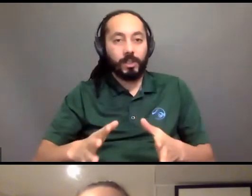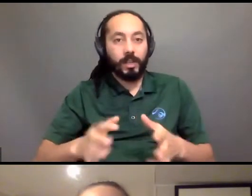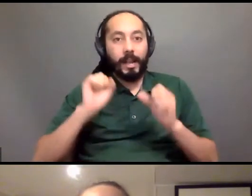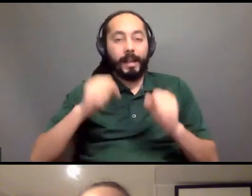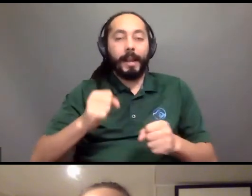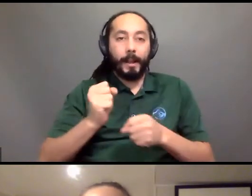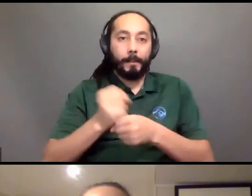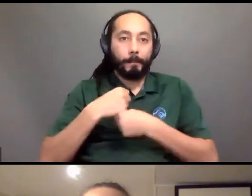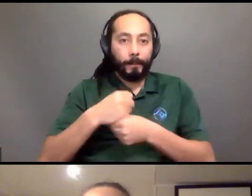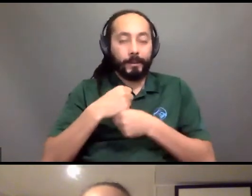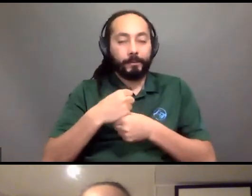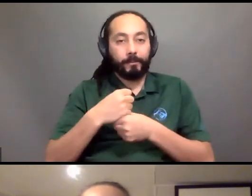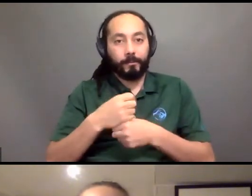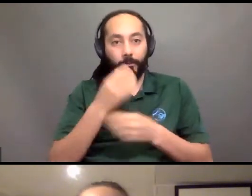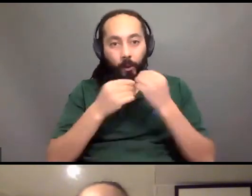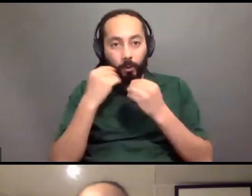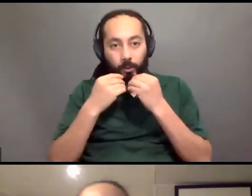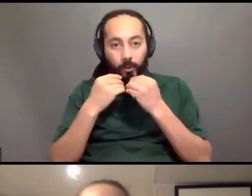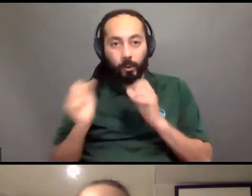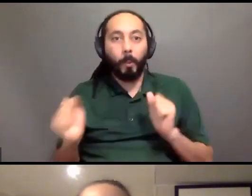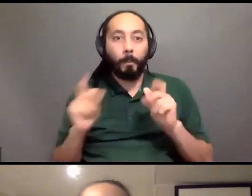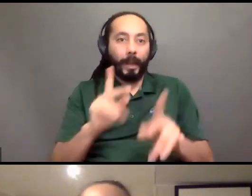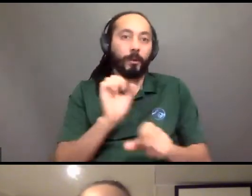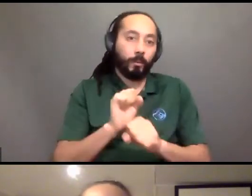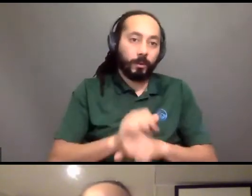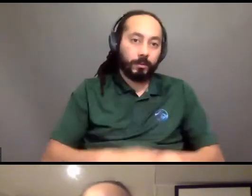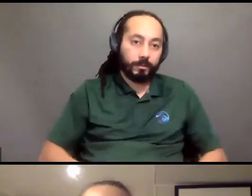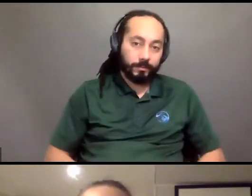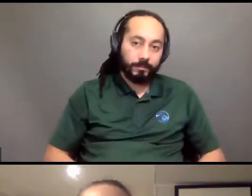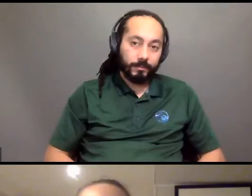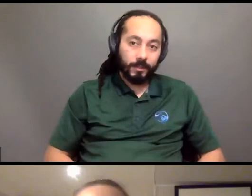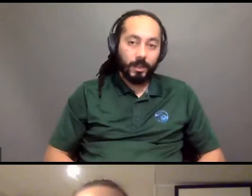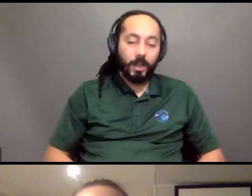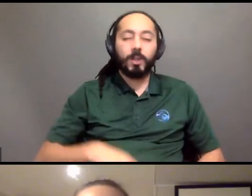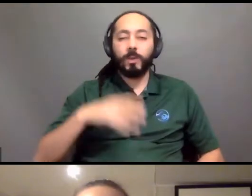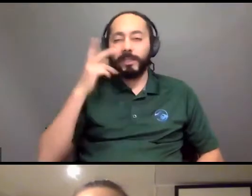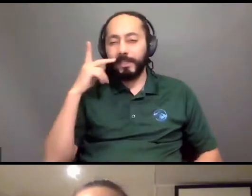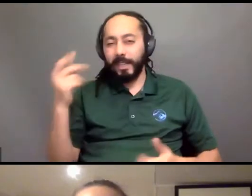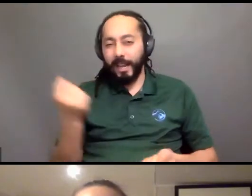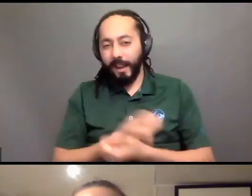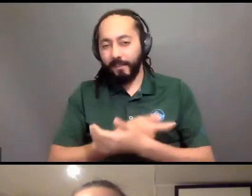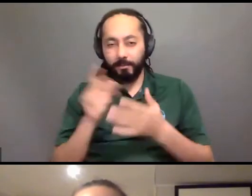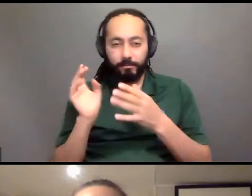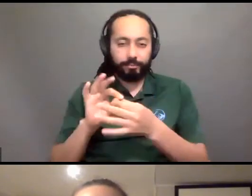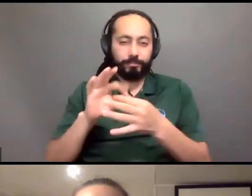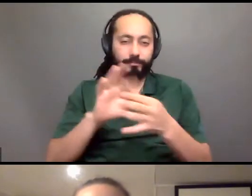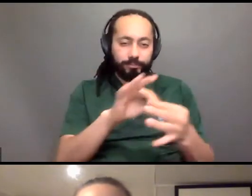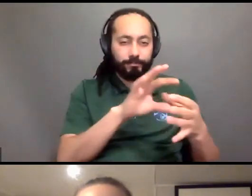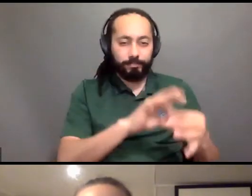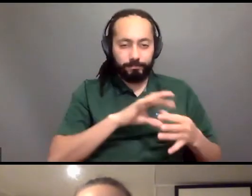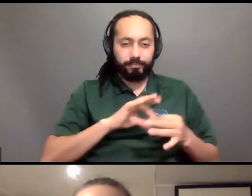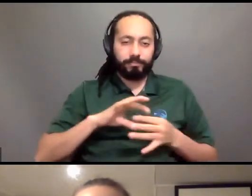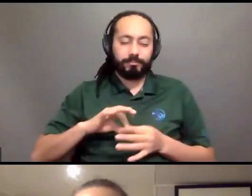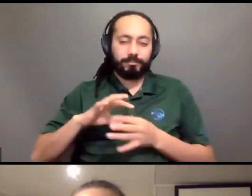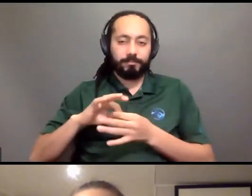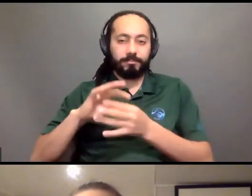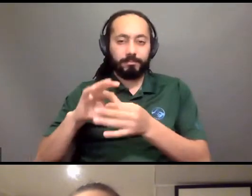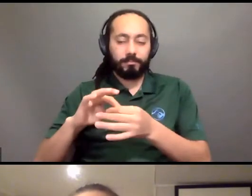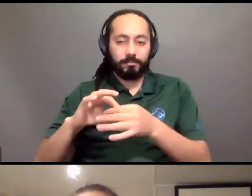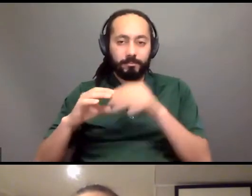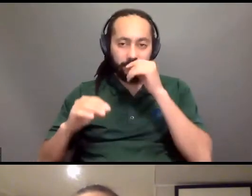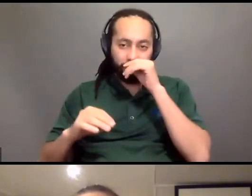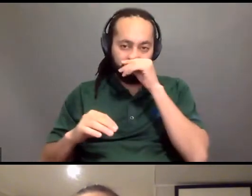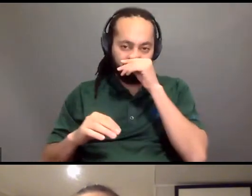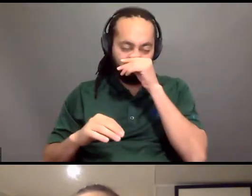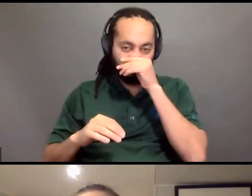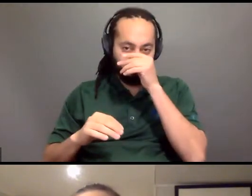go back to work. So we see everything connected and connected and connected. And I think that one of the beauties